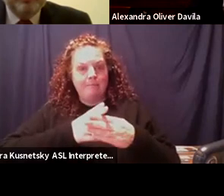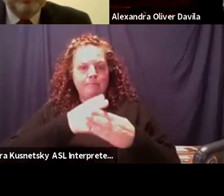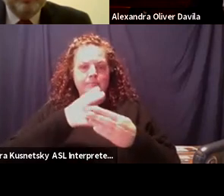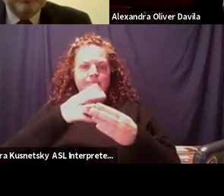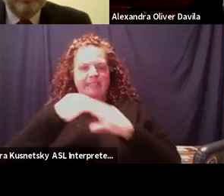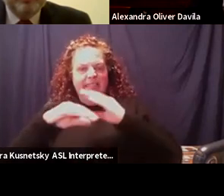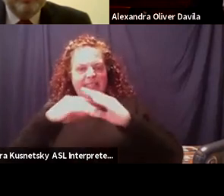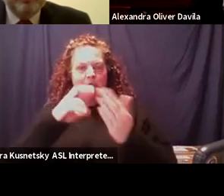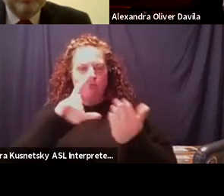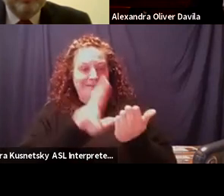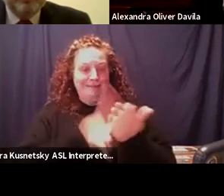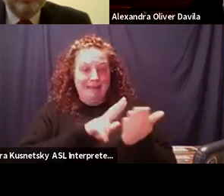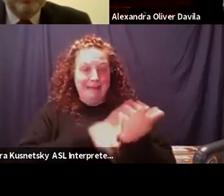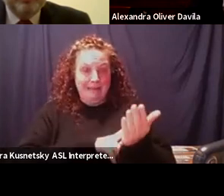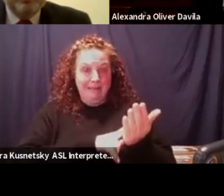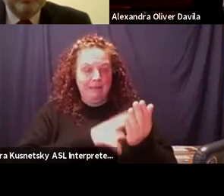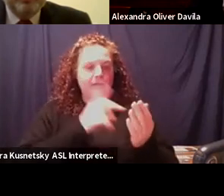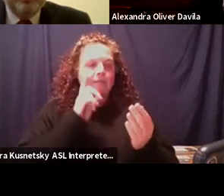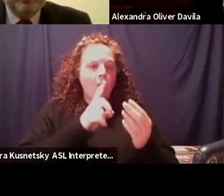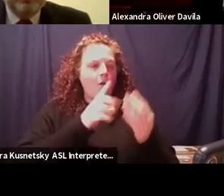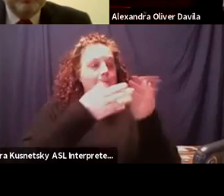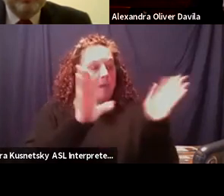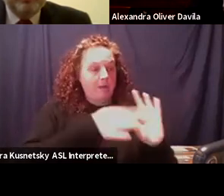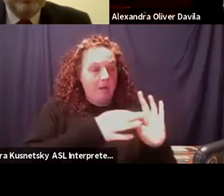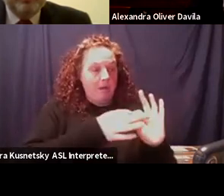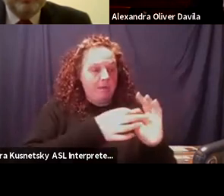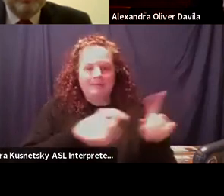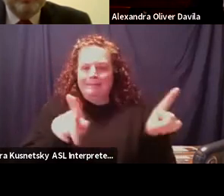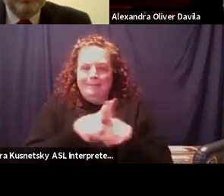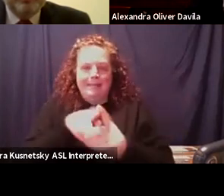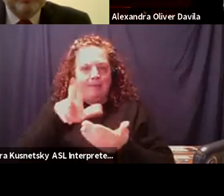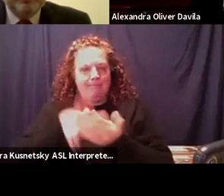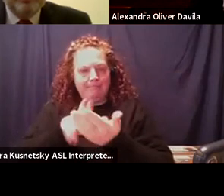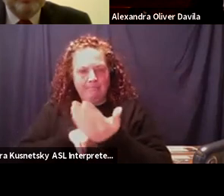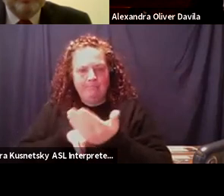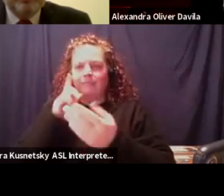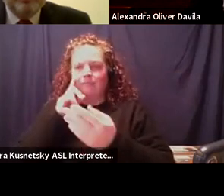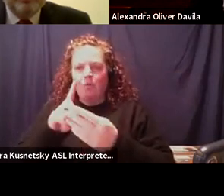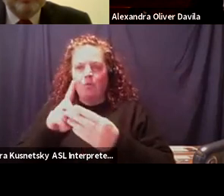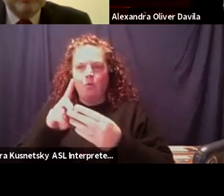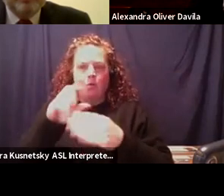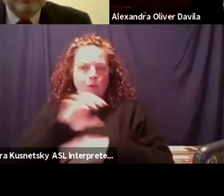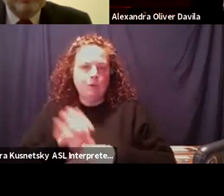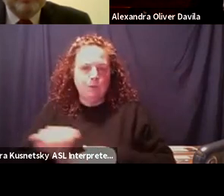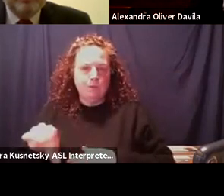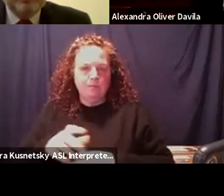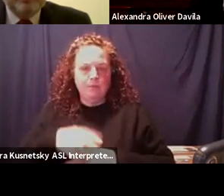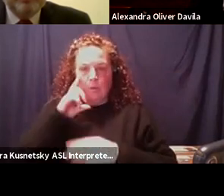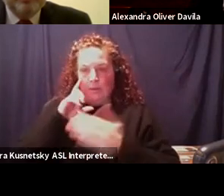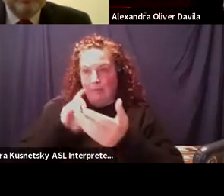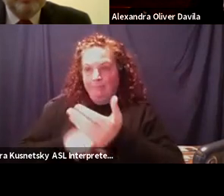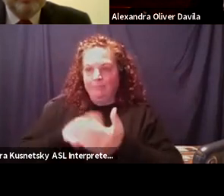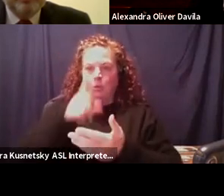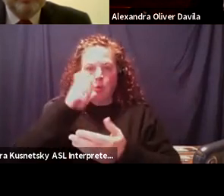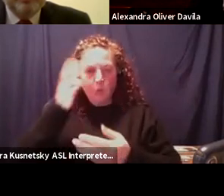you use to sign up for public comment. That will allow us to identify you when it's your turn to testify.